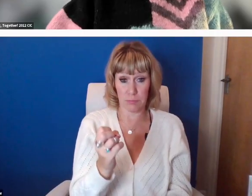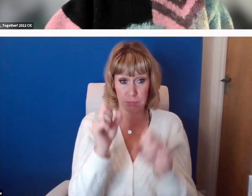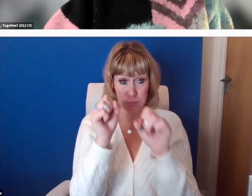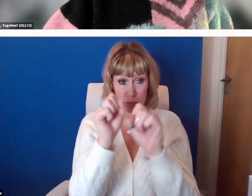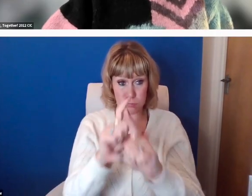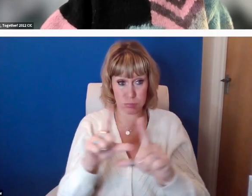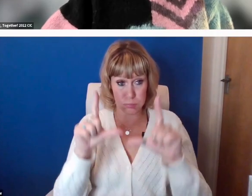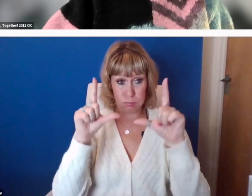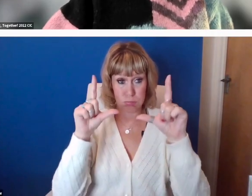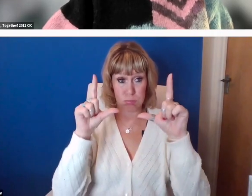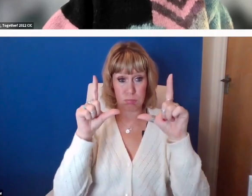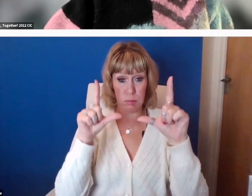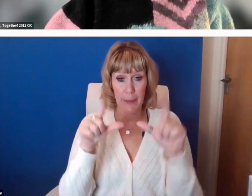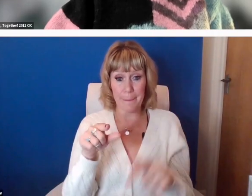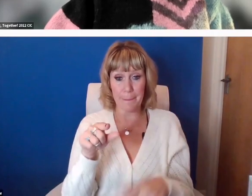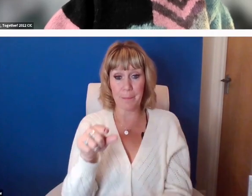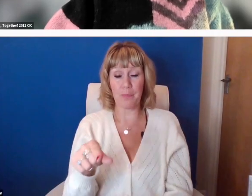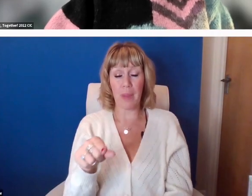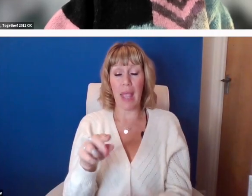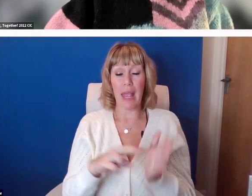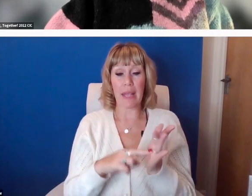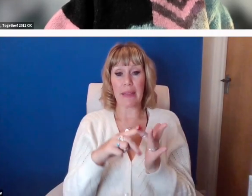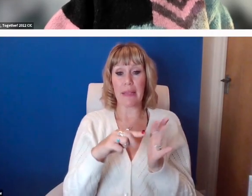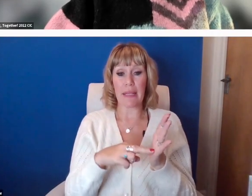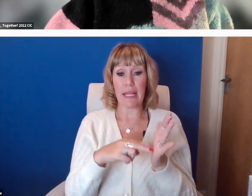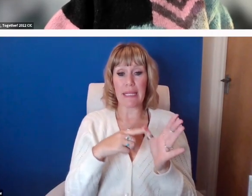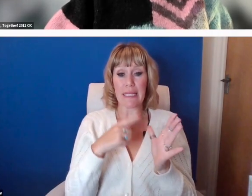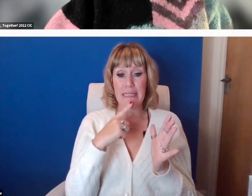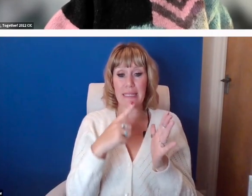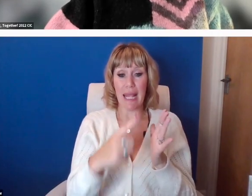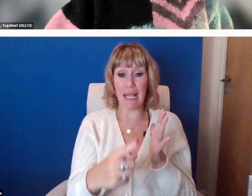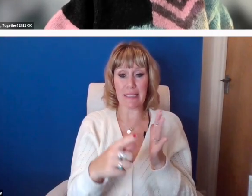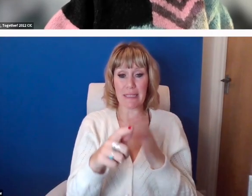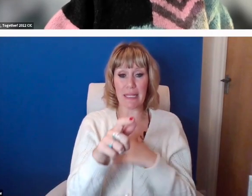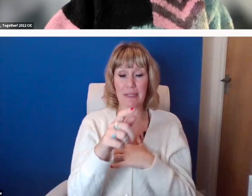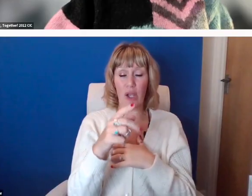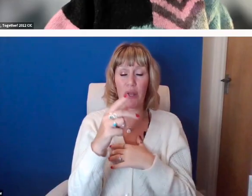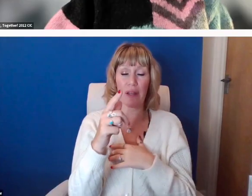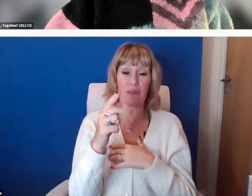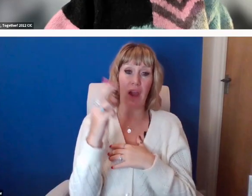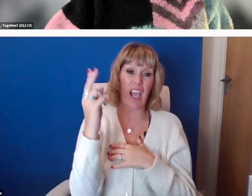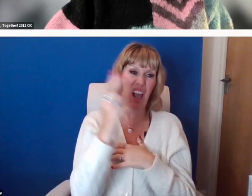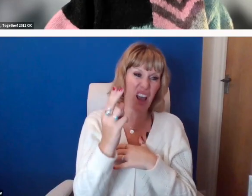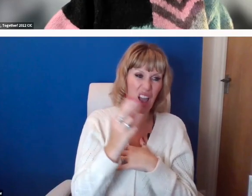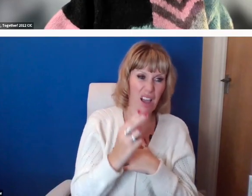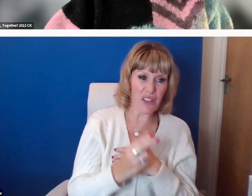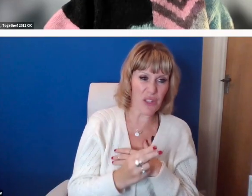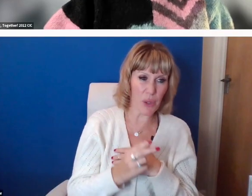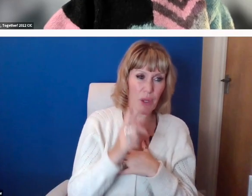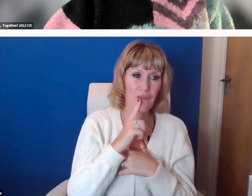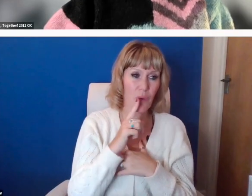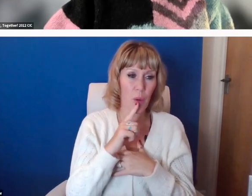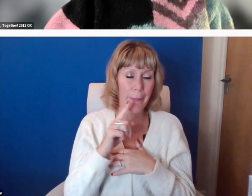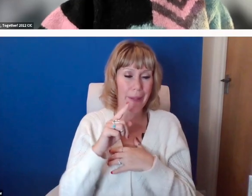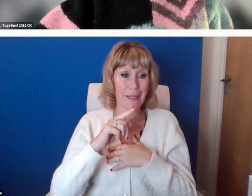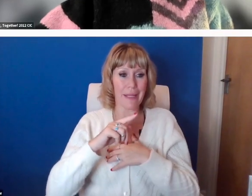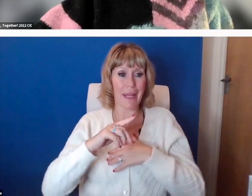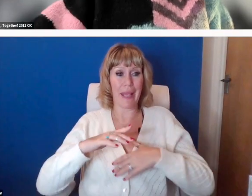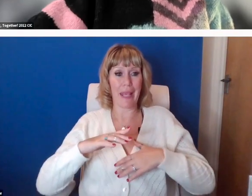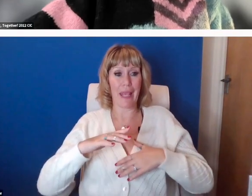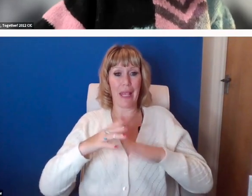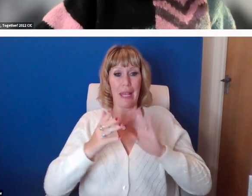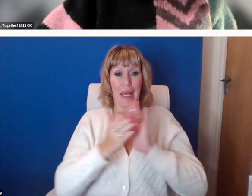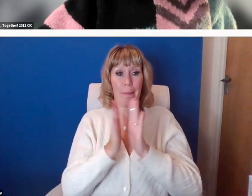bigger. And Nina says it's a cartoon illustration of a woman sitting in a manual wheelchair.